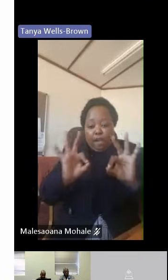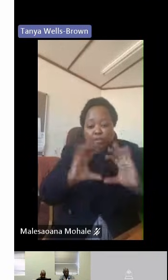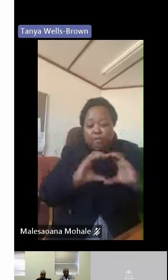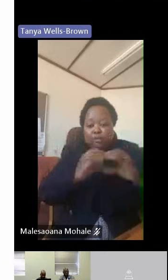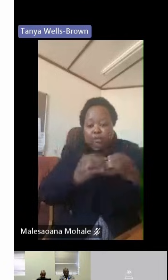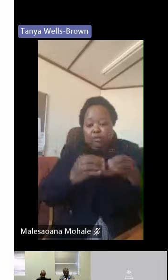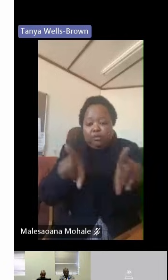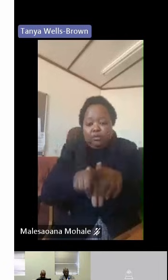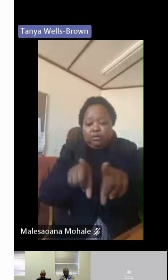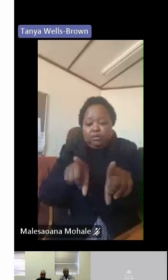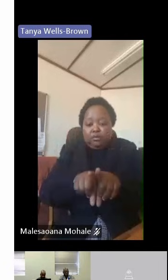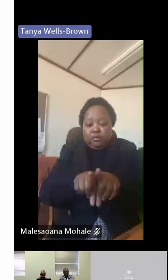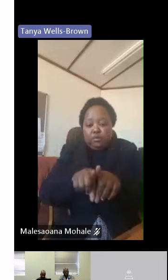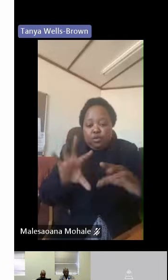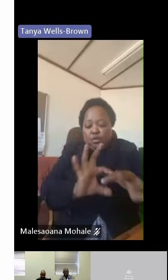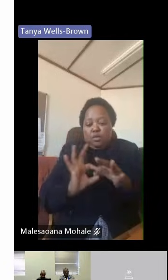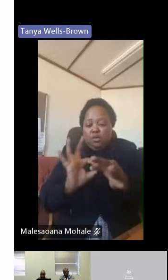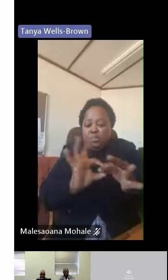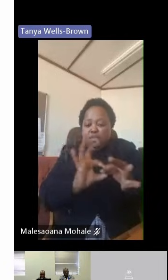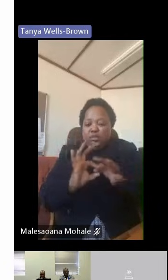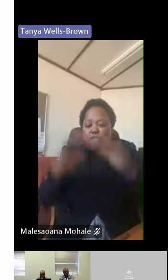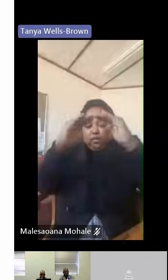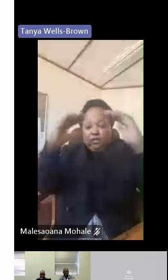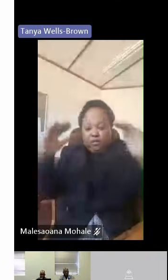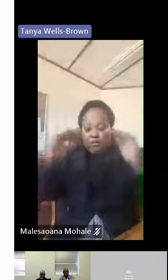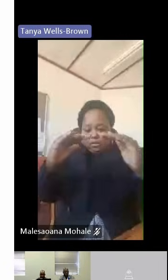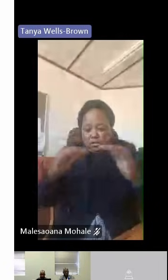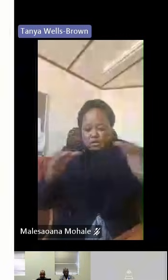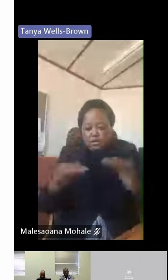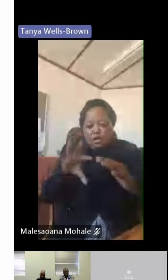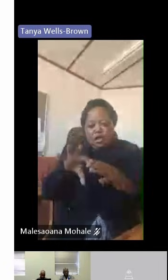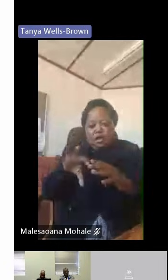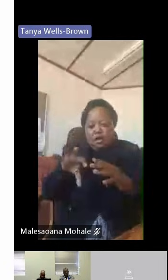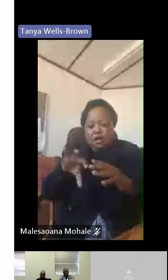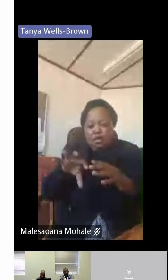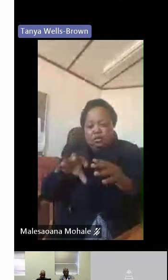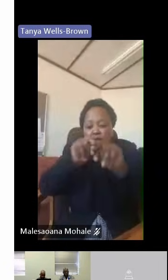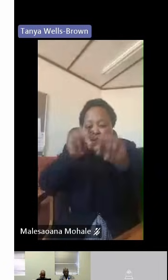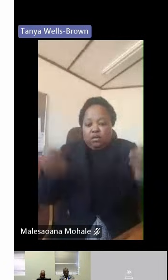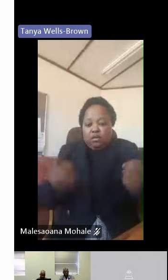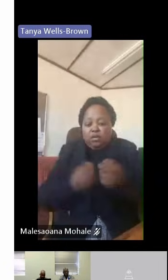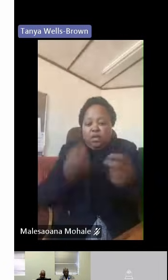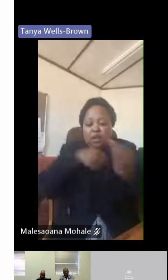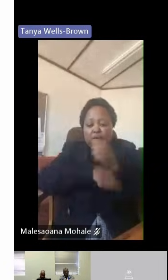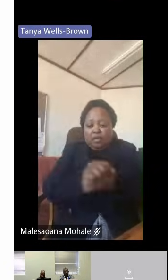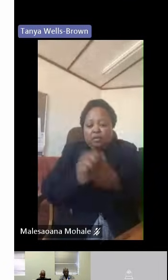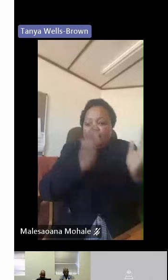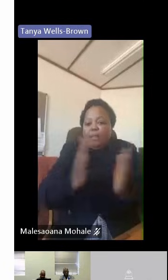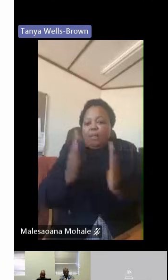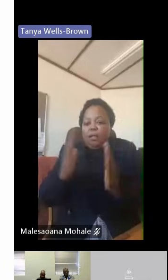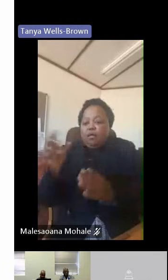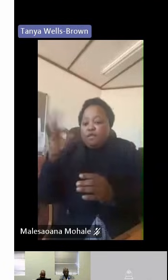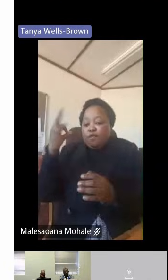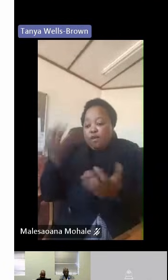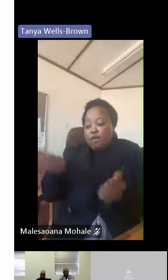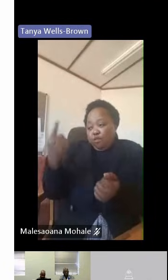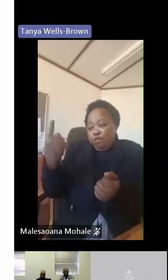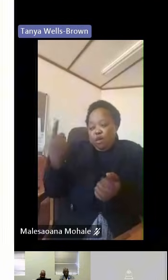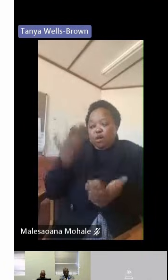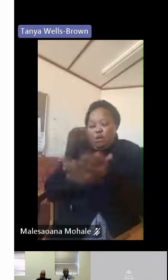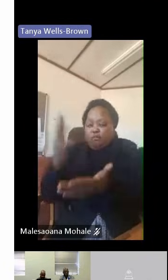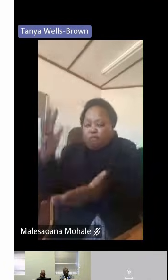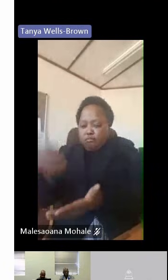structure, reinvigorating the National Action Plan. You have one, pick that up again and look at what needs